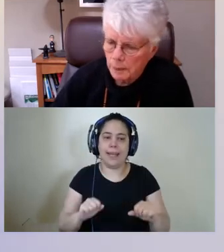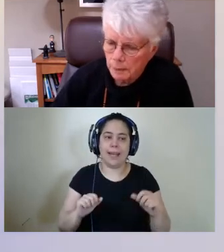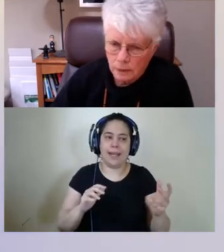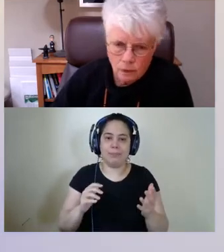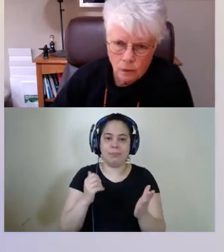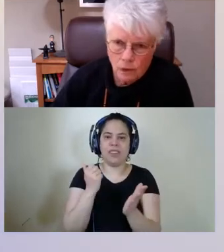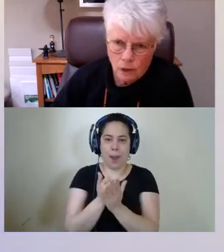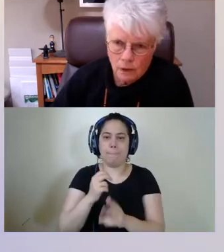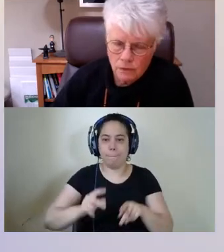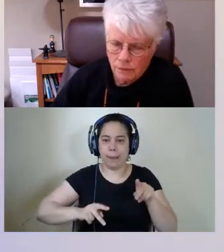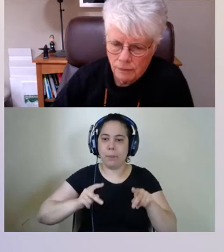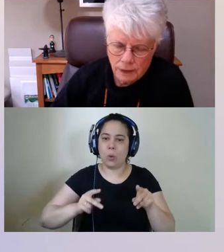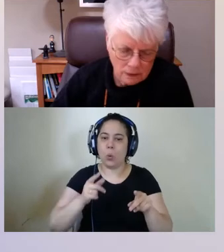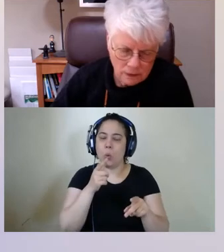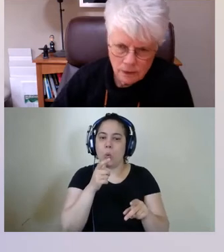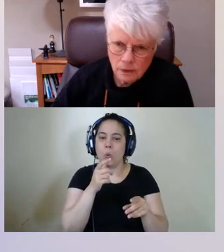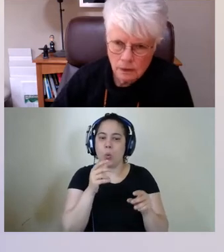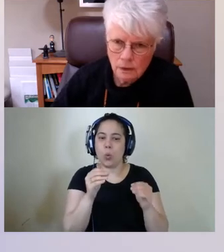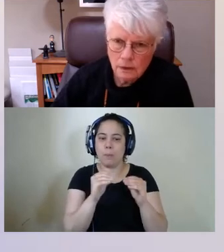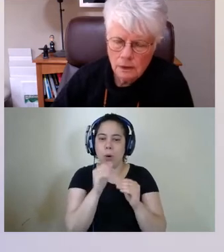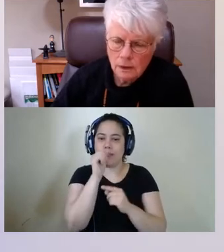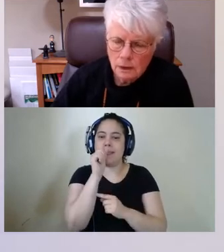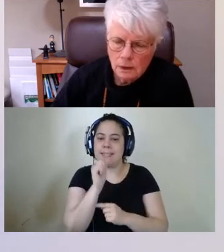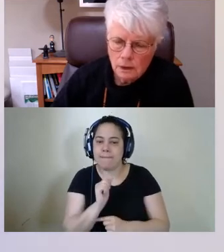help people who are suffering